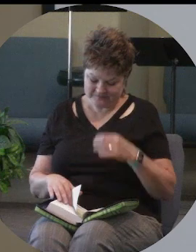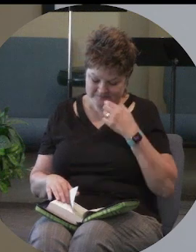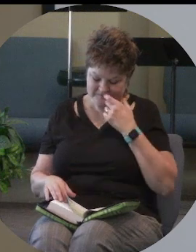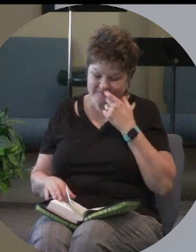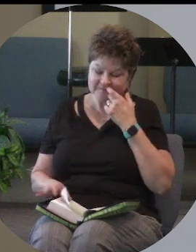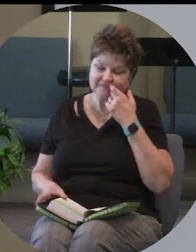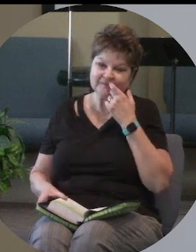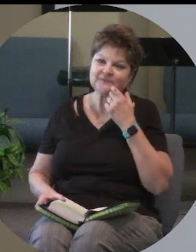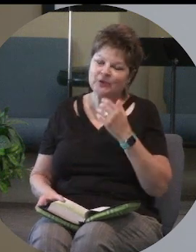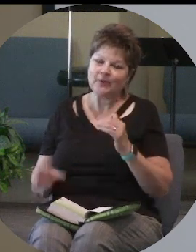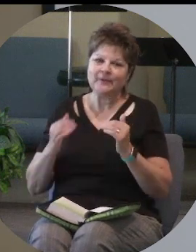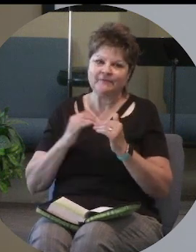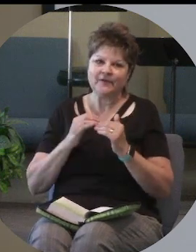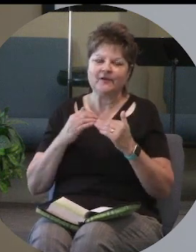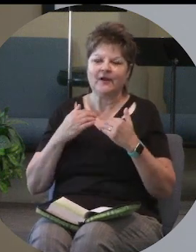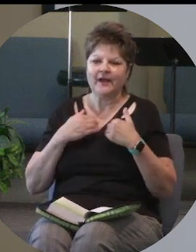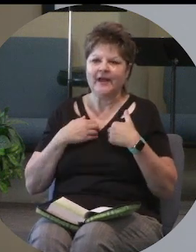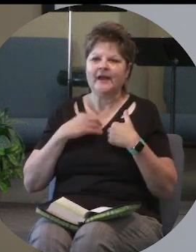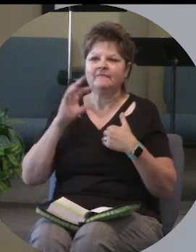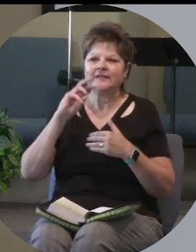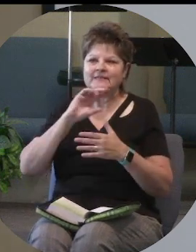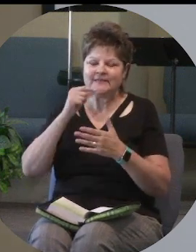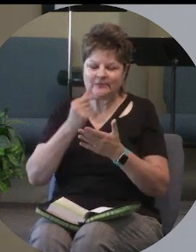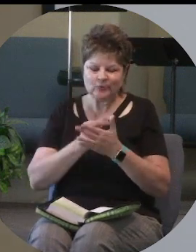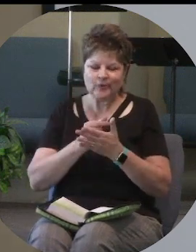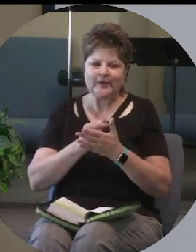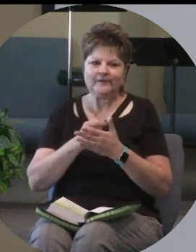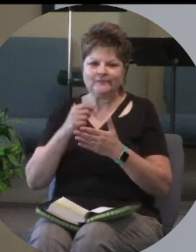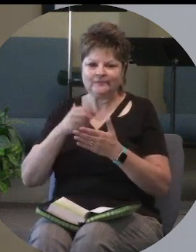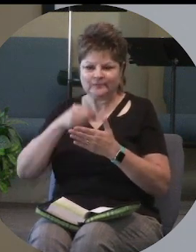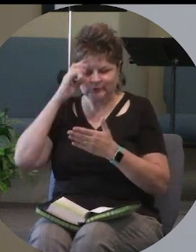Now, to be fair, I've got sixth grade students who do that too, and I kind of